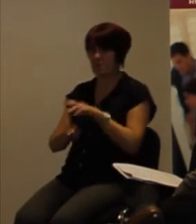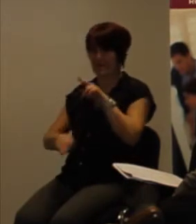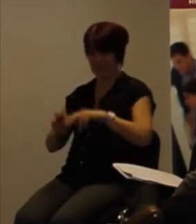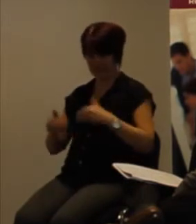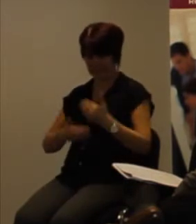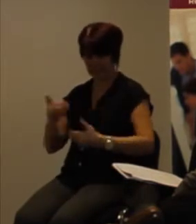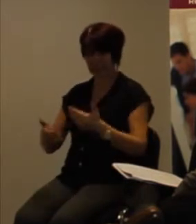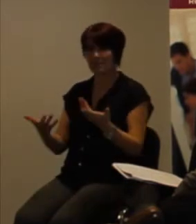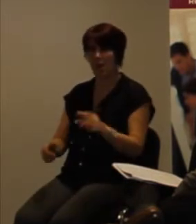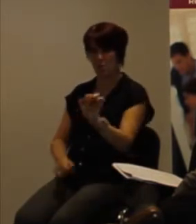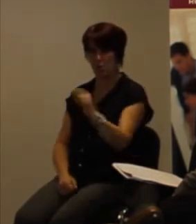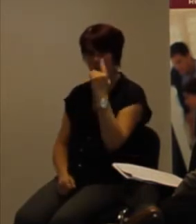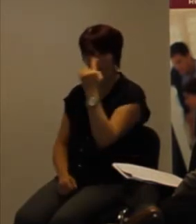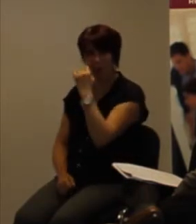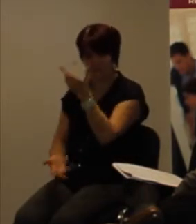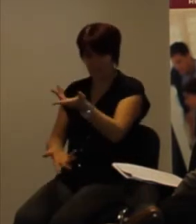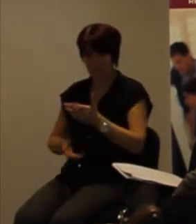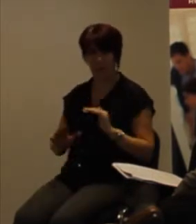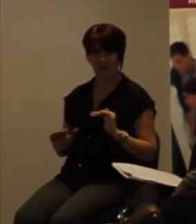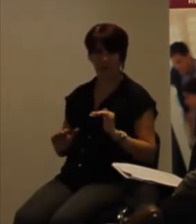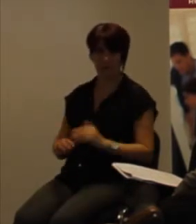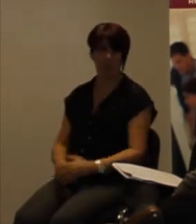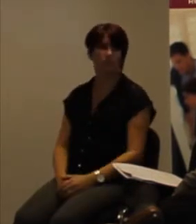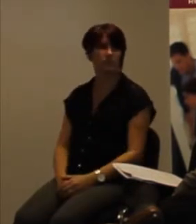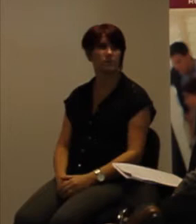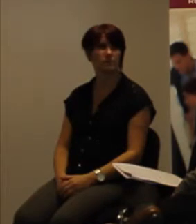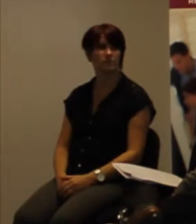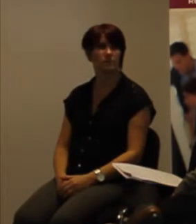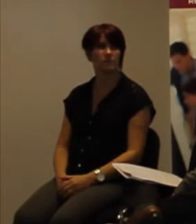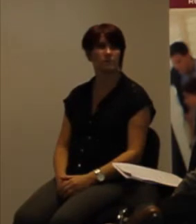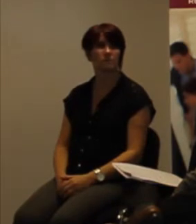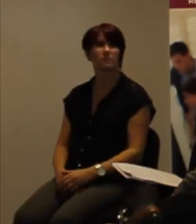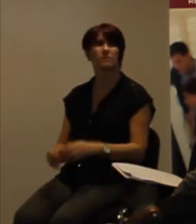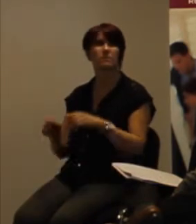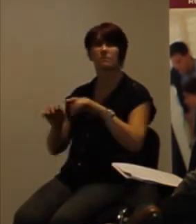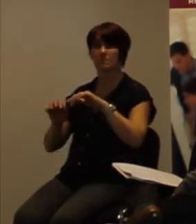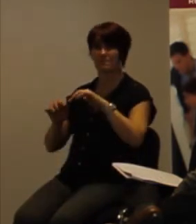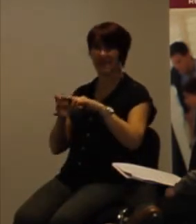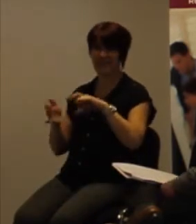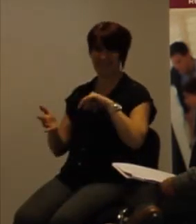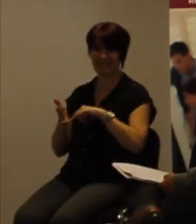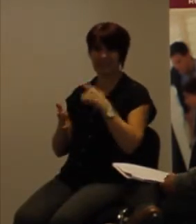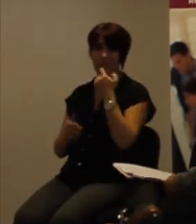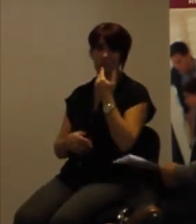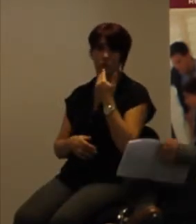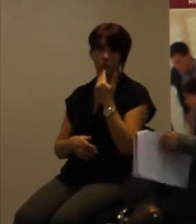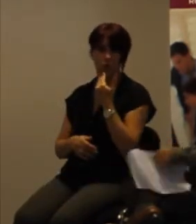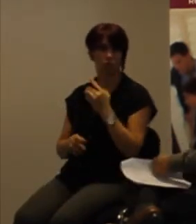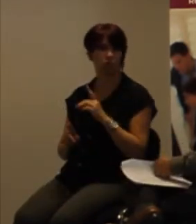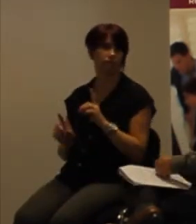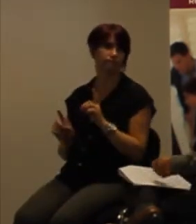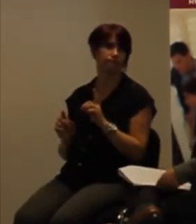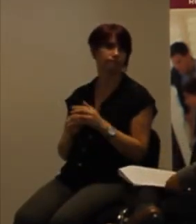This is really what they do to generate their evidence. So with ICT, we can use devices